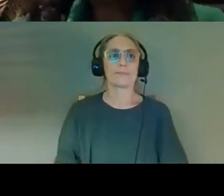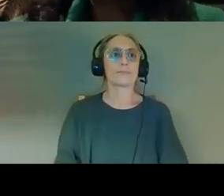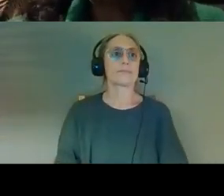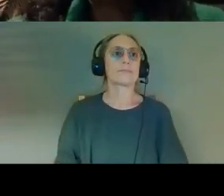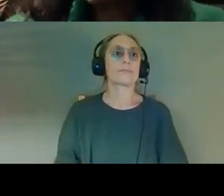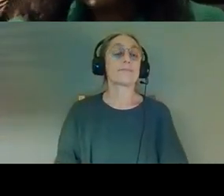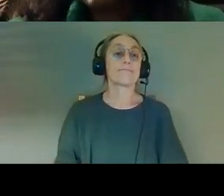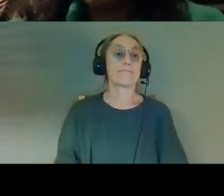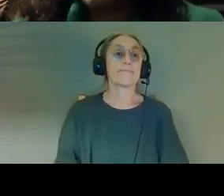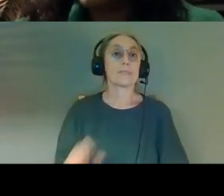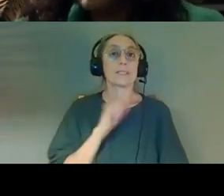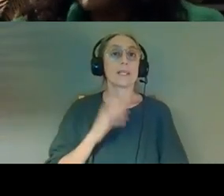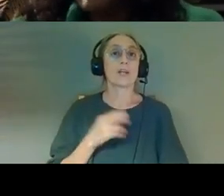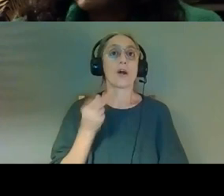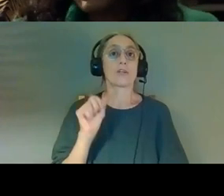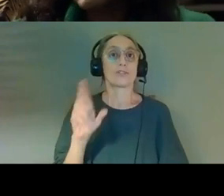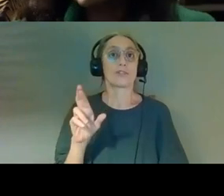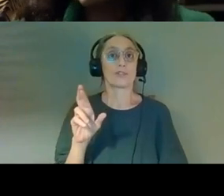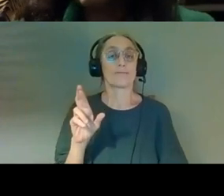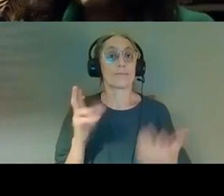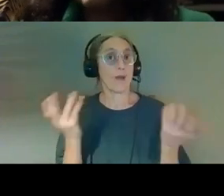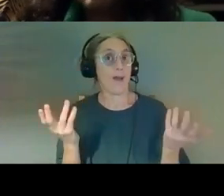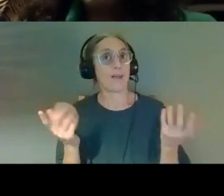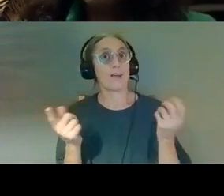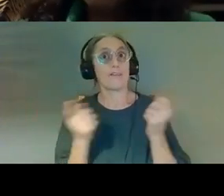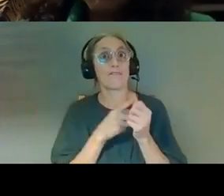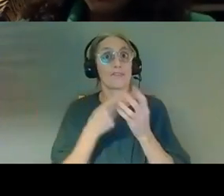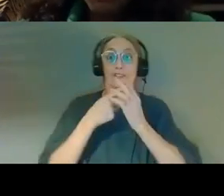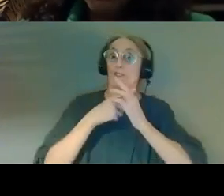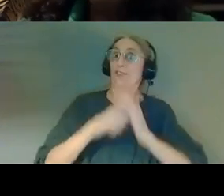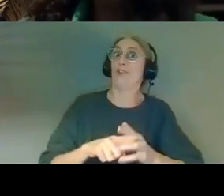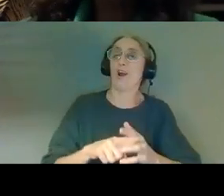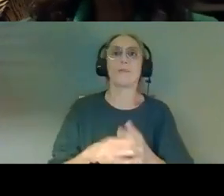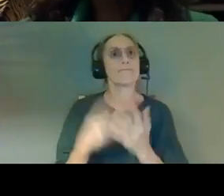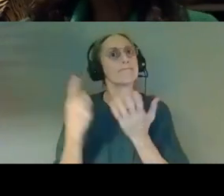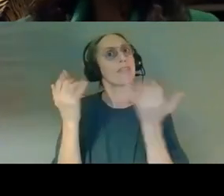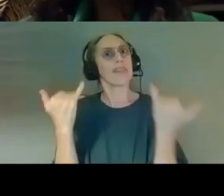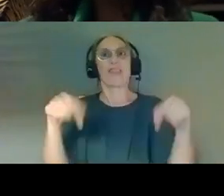talking to us today is a good start, you know.